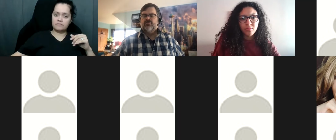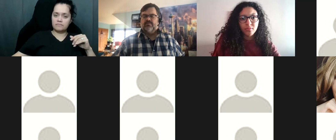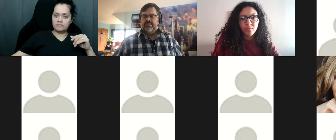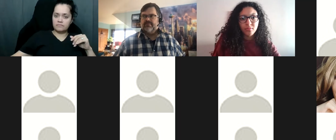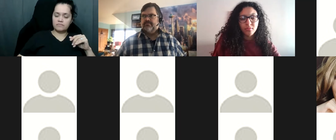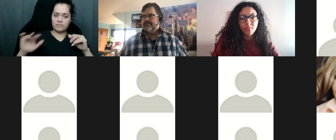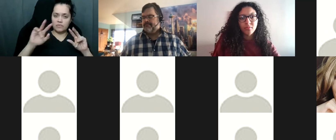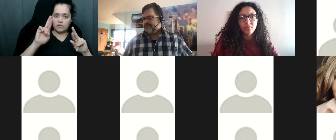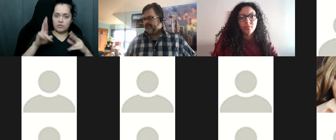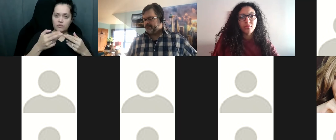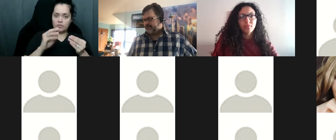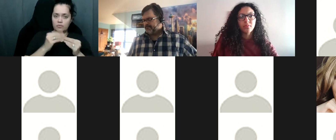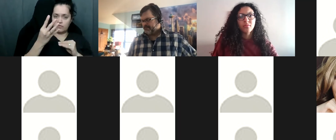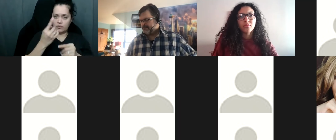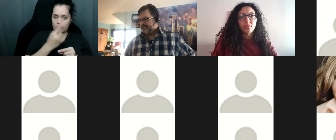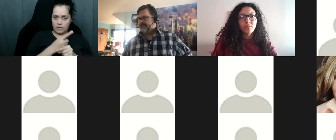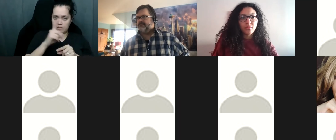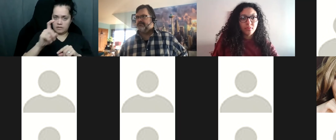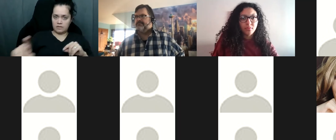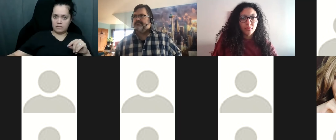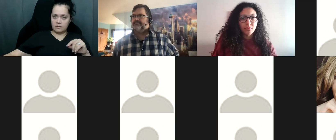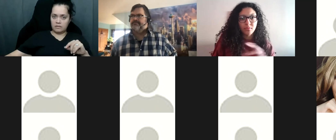Join the group.